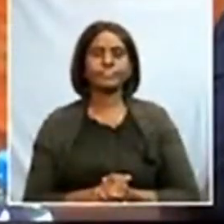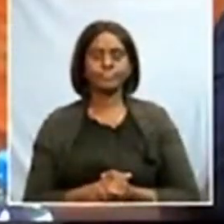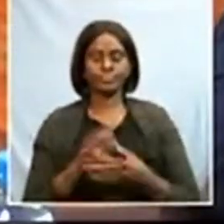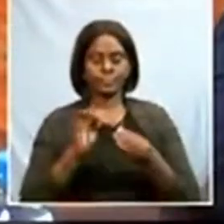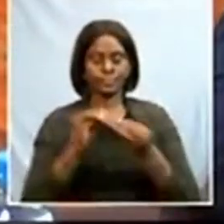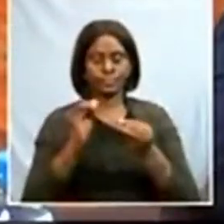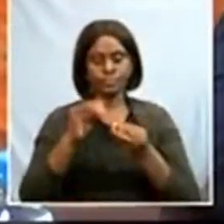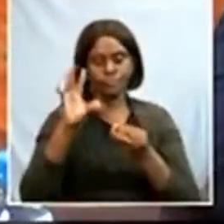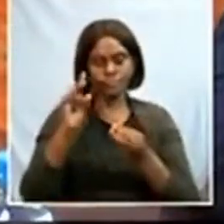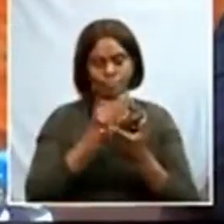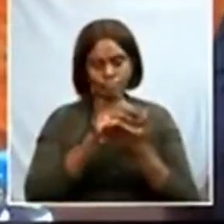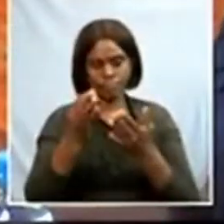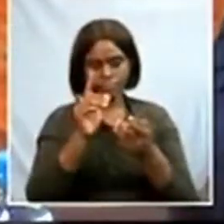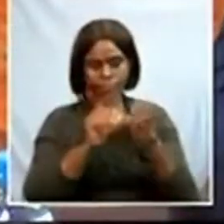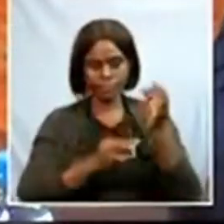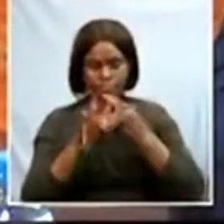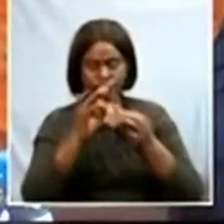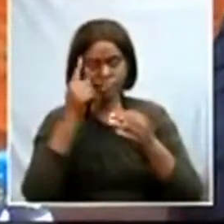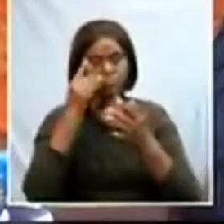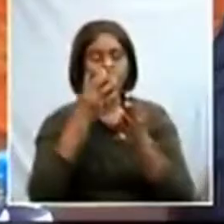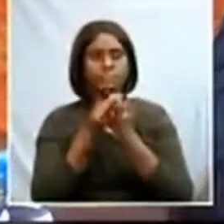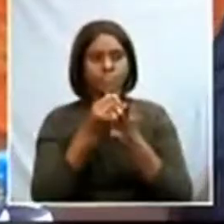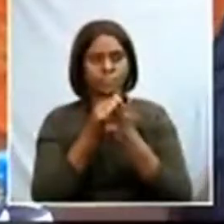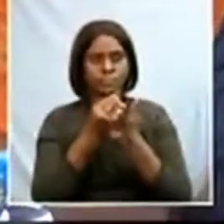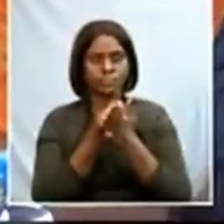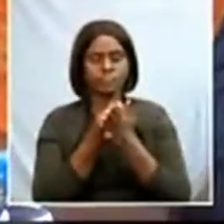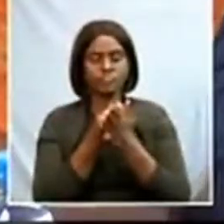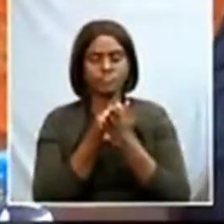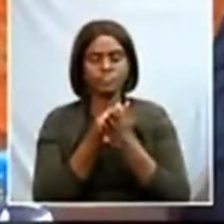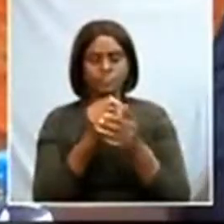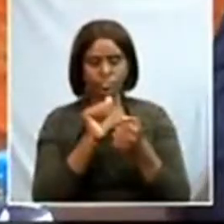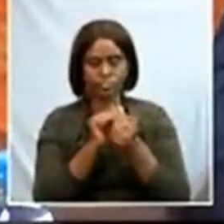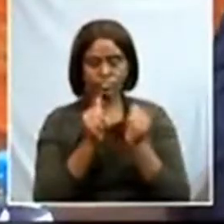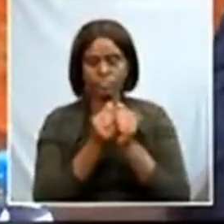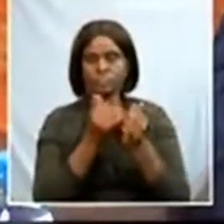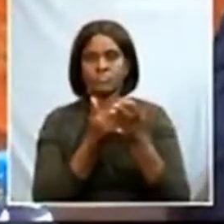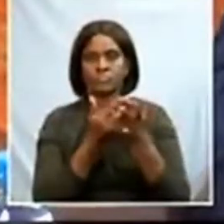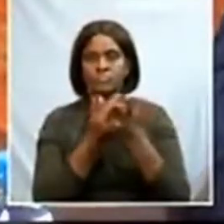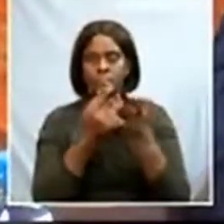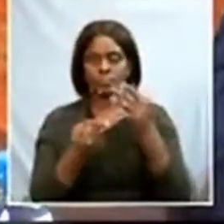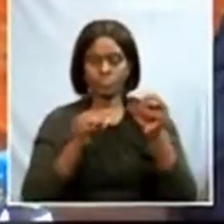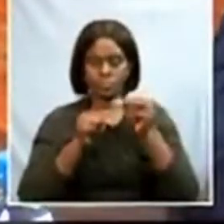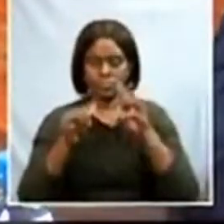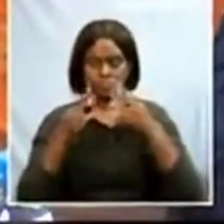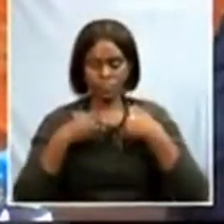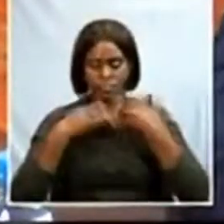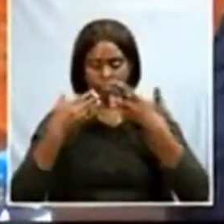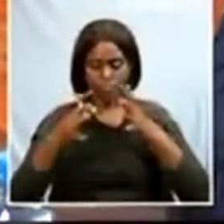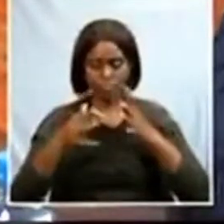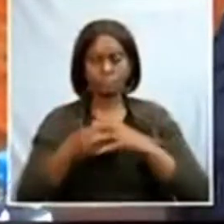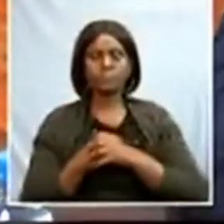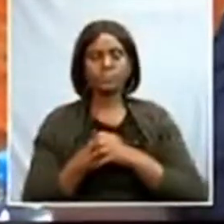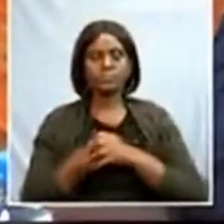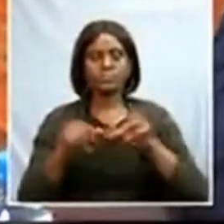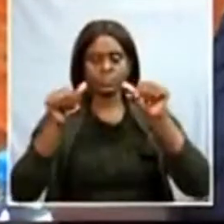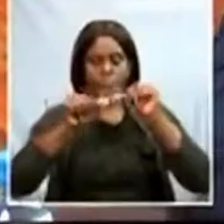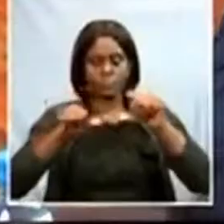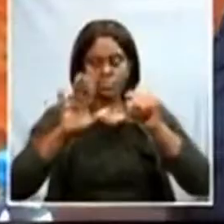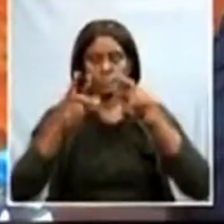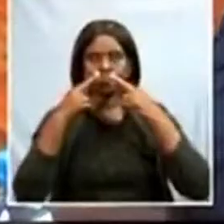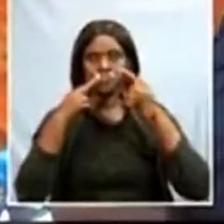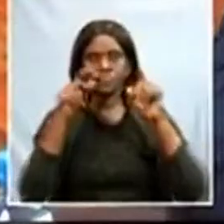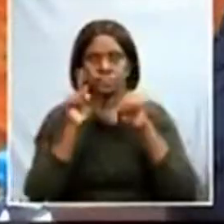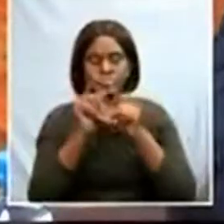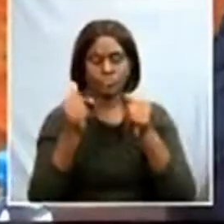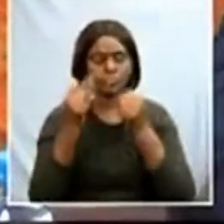Appendix 7, failure to account for funds. Cause of query, management acknowledges the auditor's findings